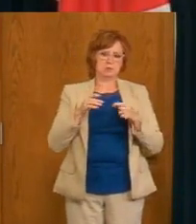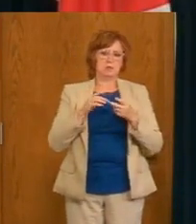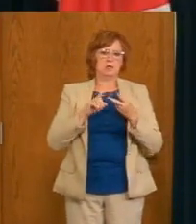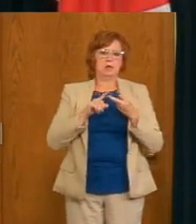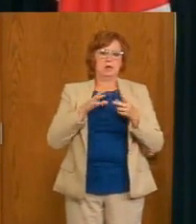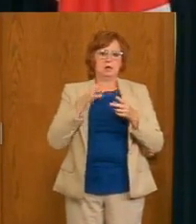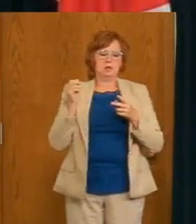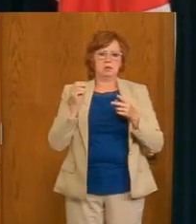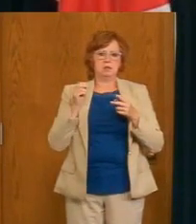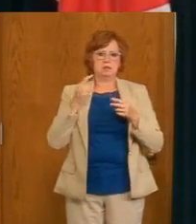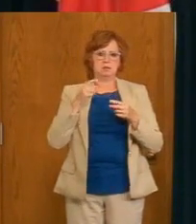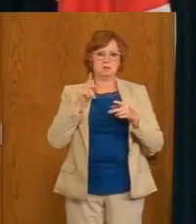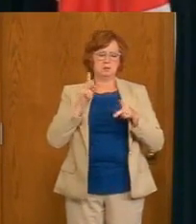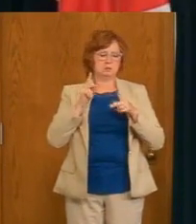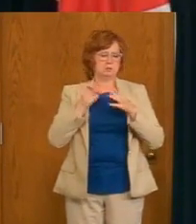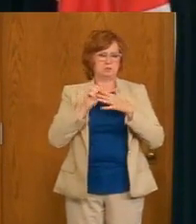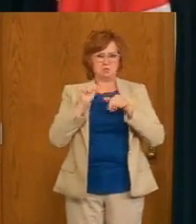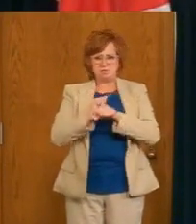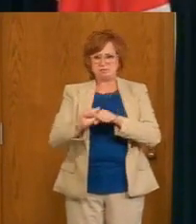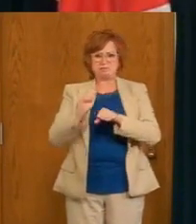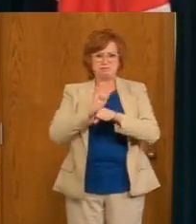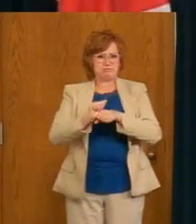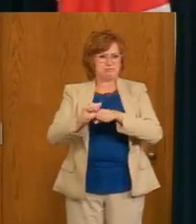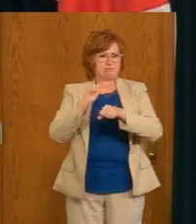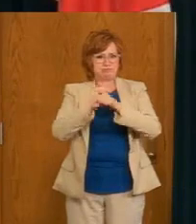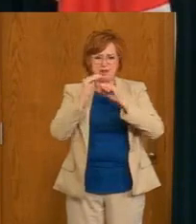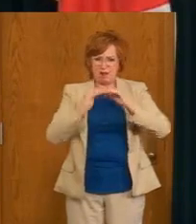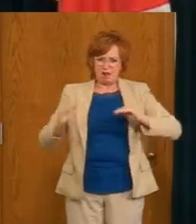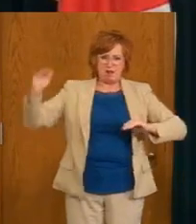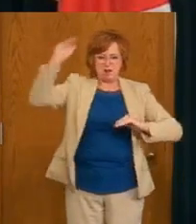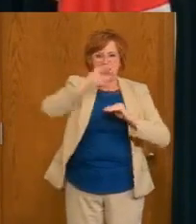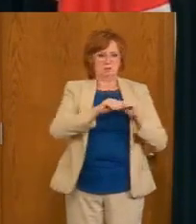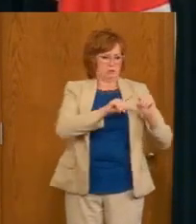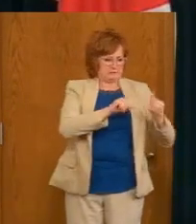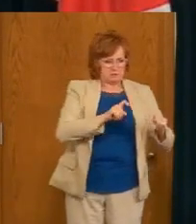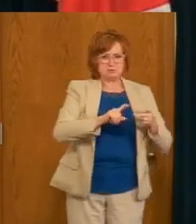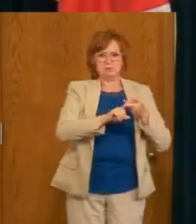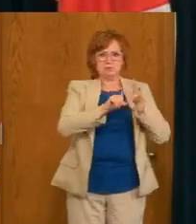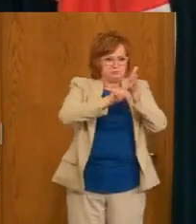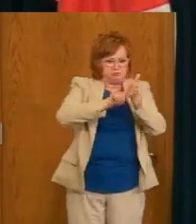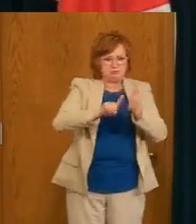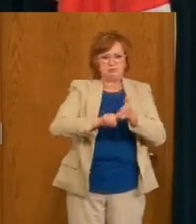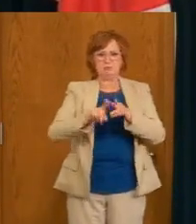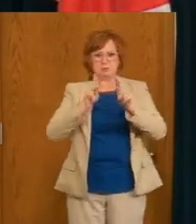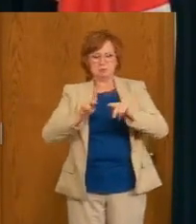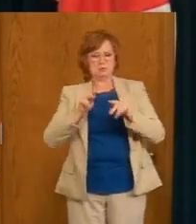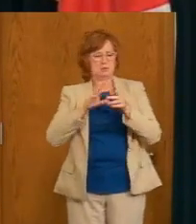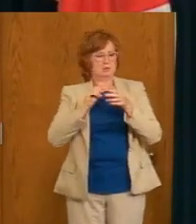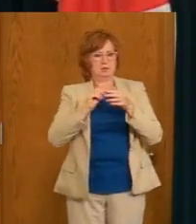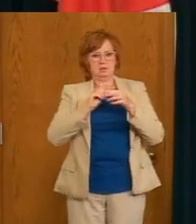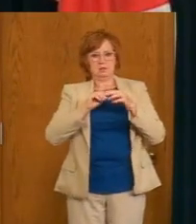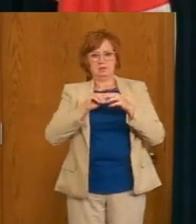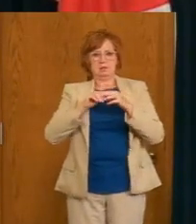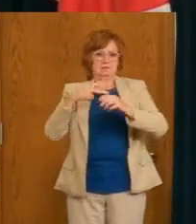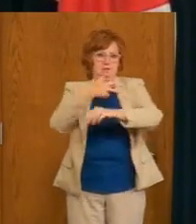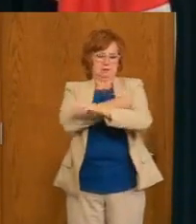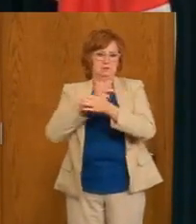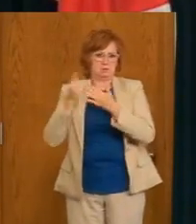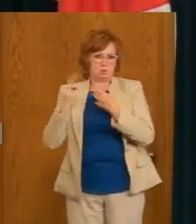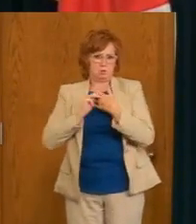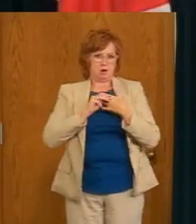But everyone that has gone above and beyond and worked in our testing strategy, our contact tracing strategy, and our